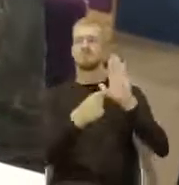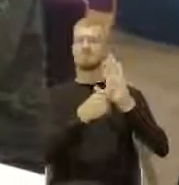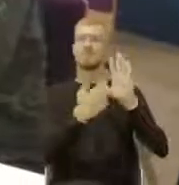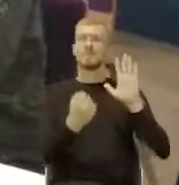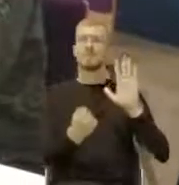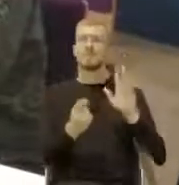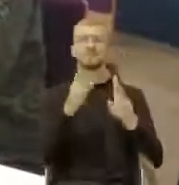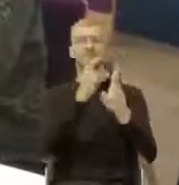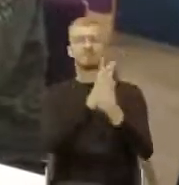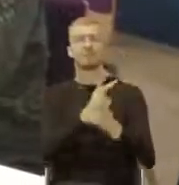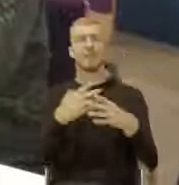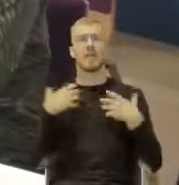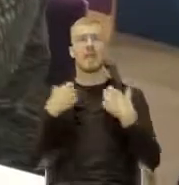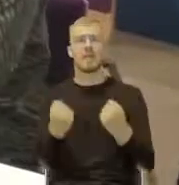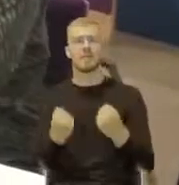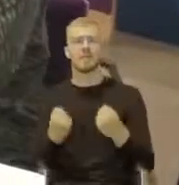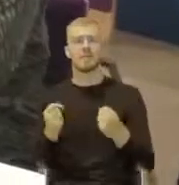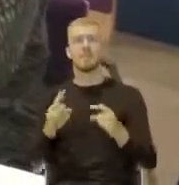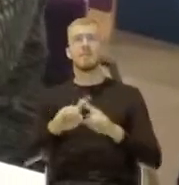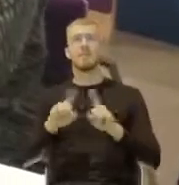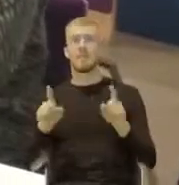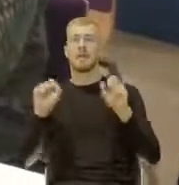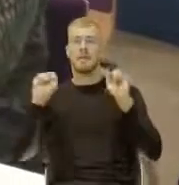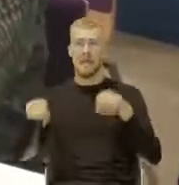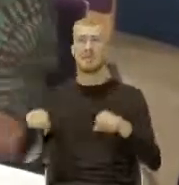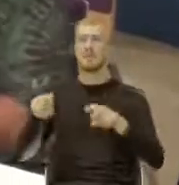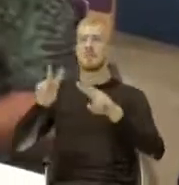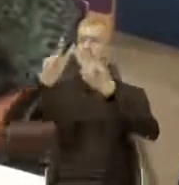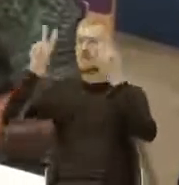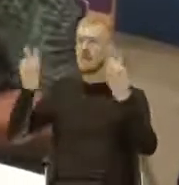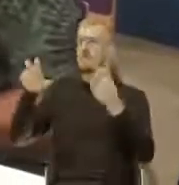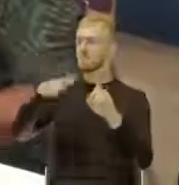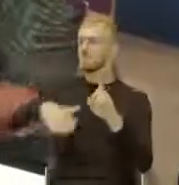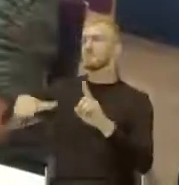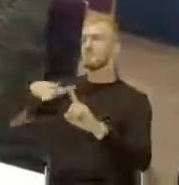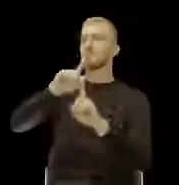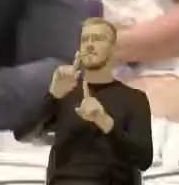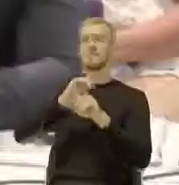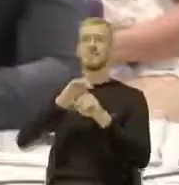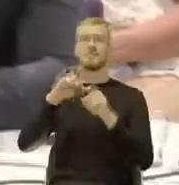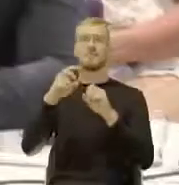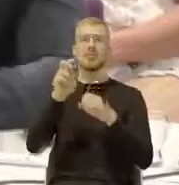Governance Lead for USAID, to share some inputs.